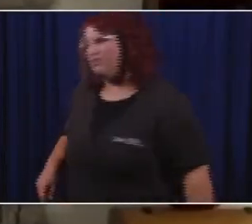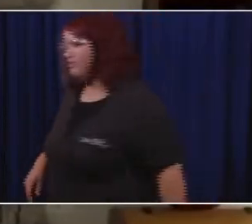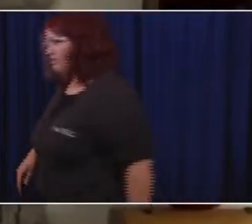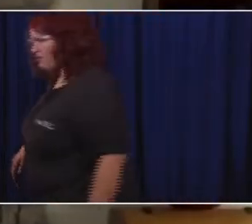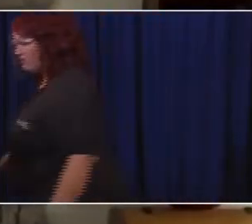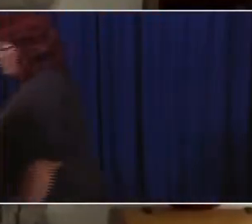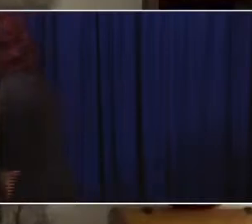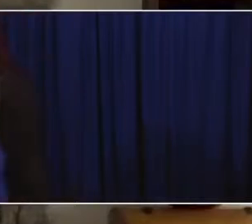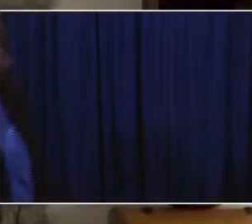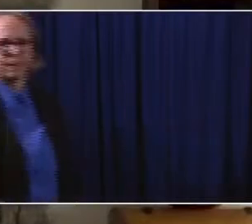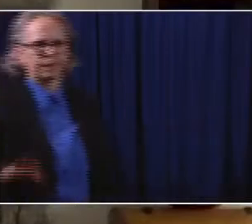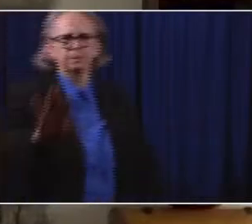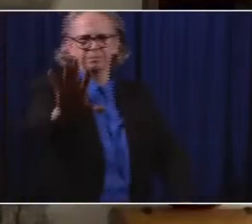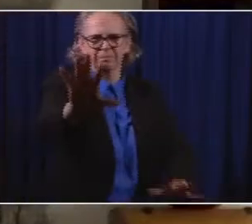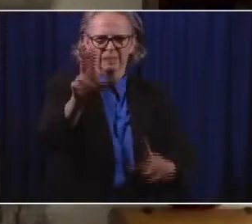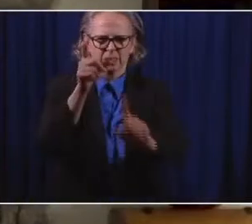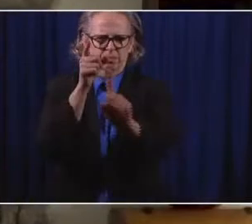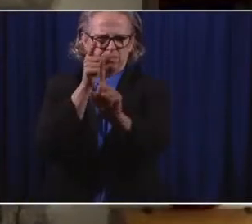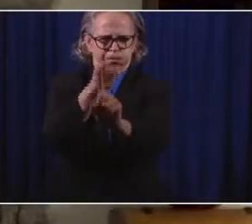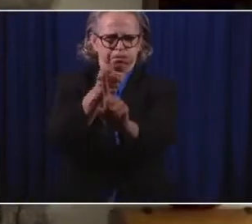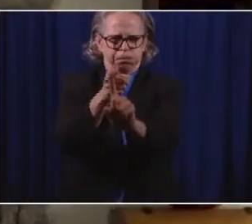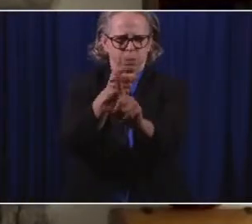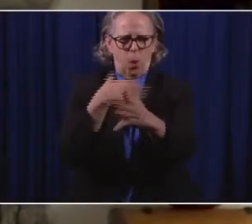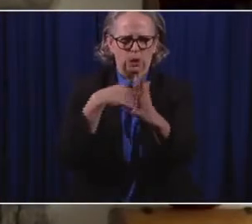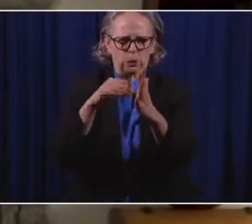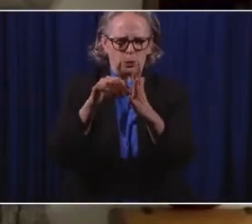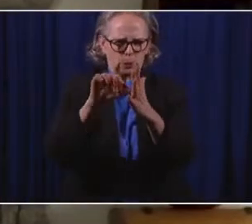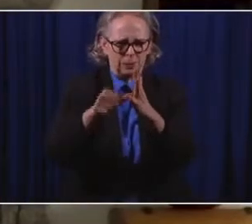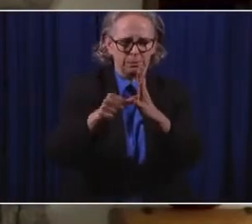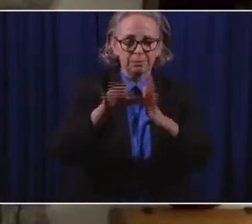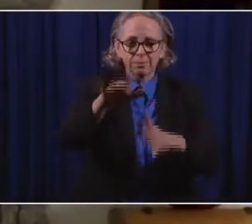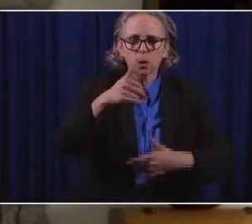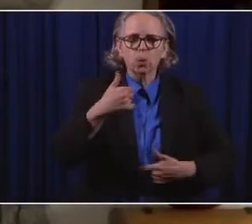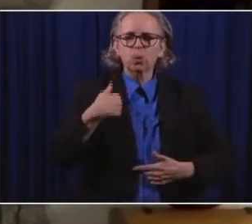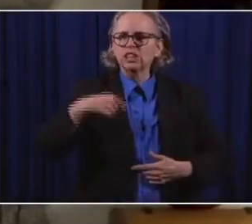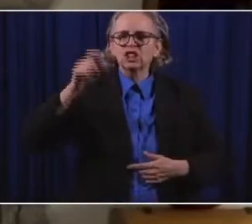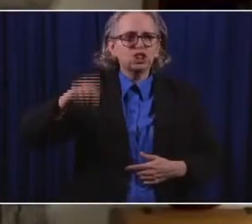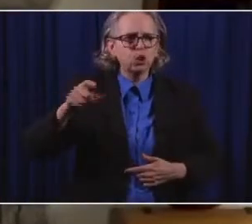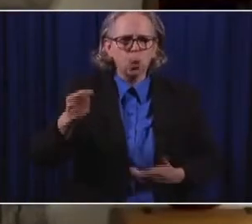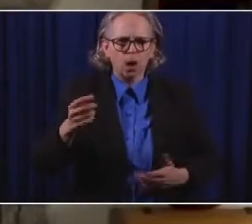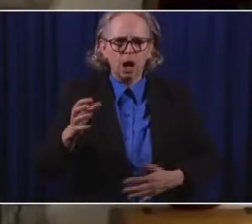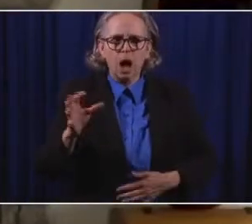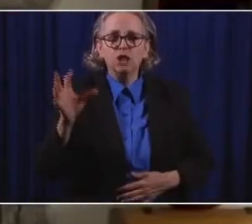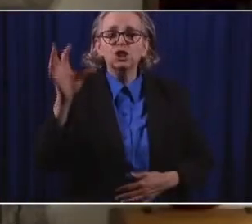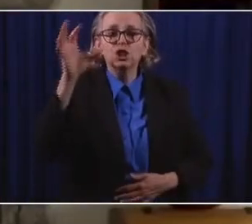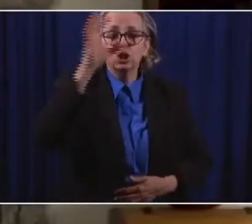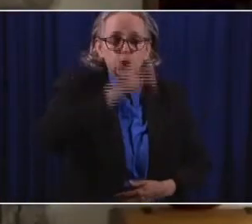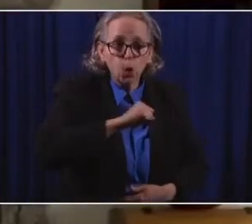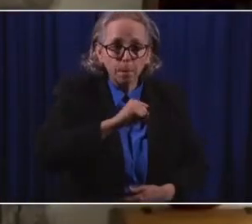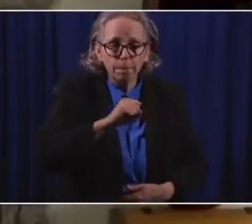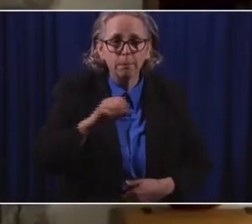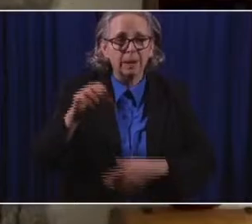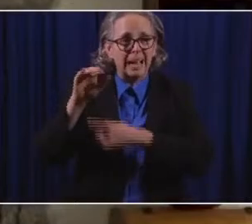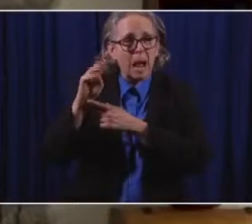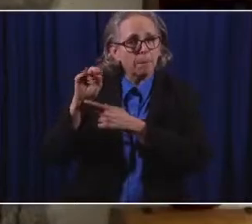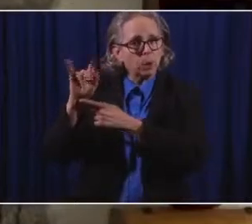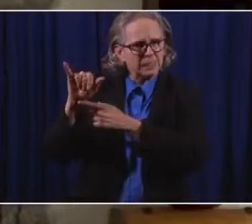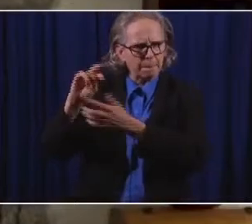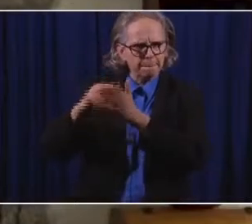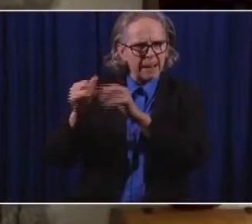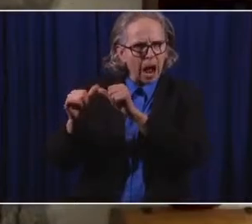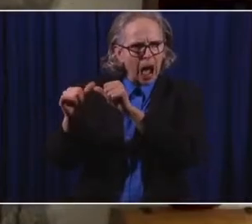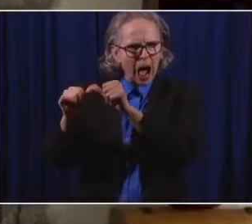assuming that this immunity lasts, and we've seen some cases where someone got it again. So I don't pretend to be the medical